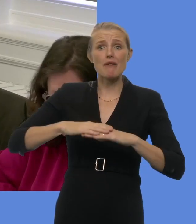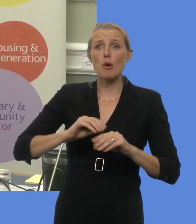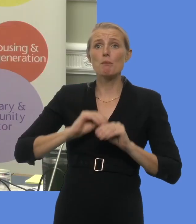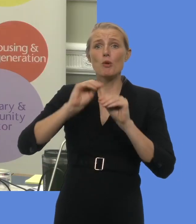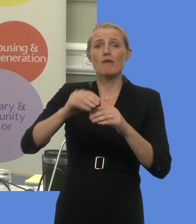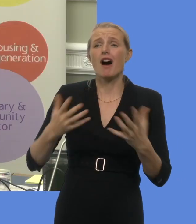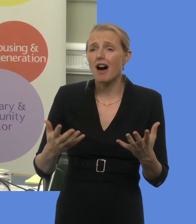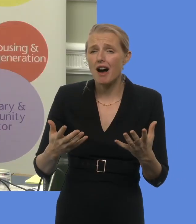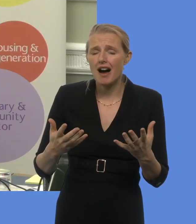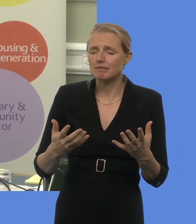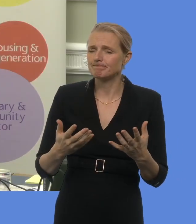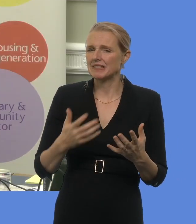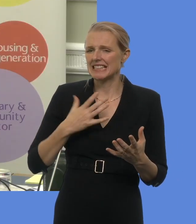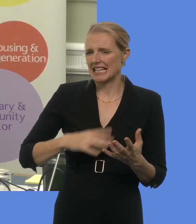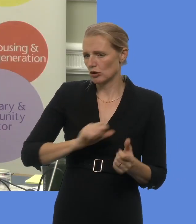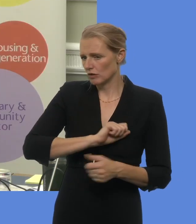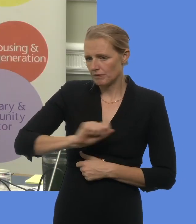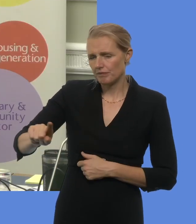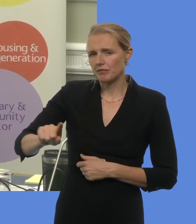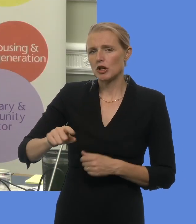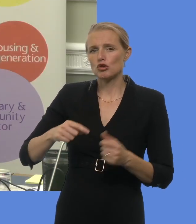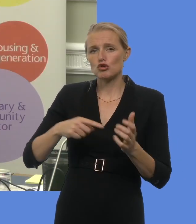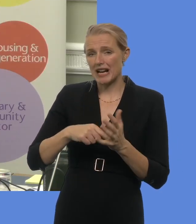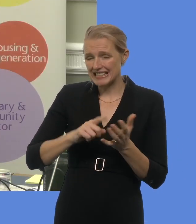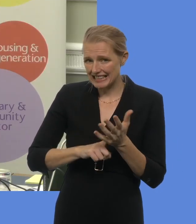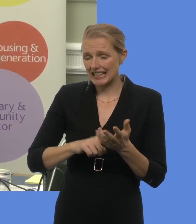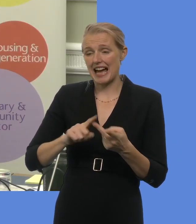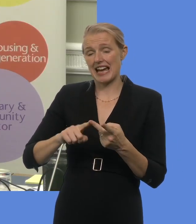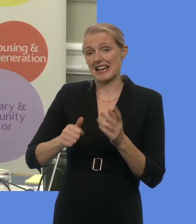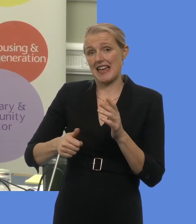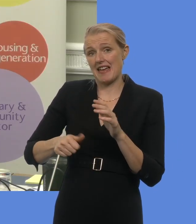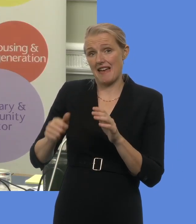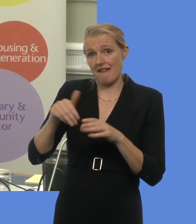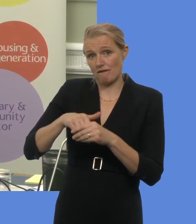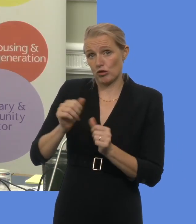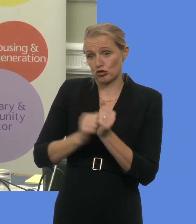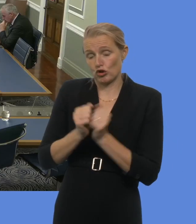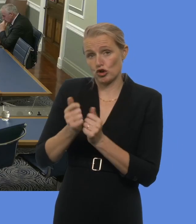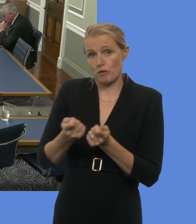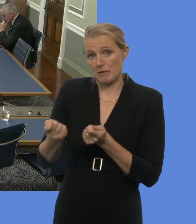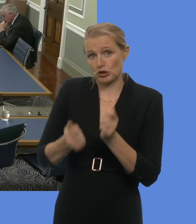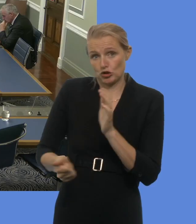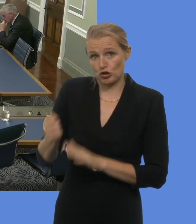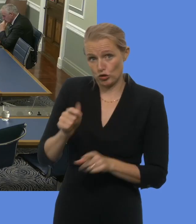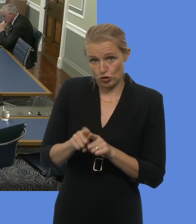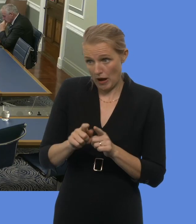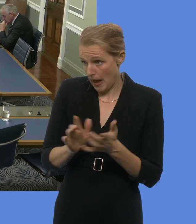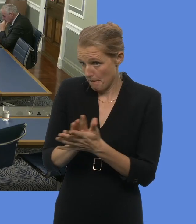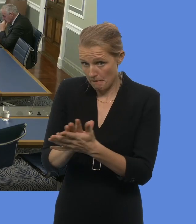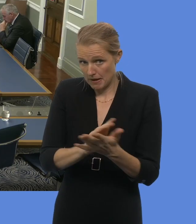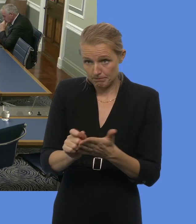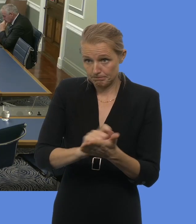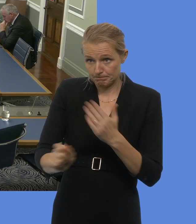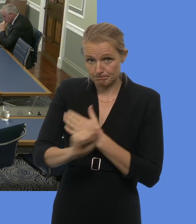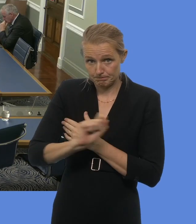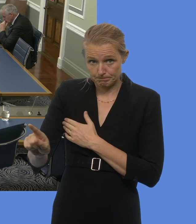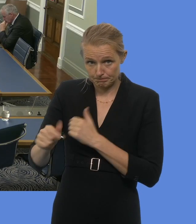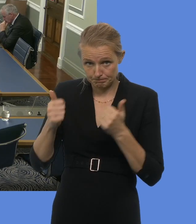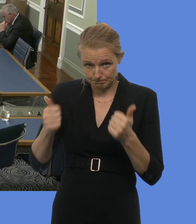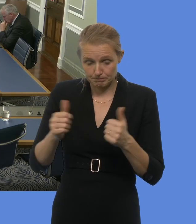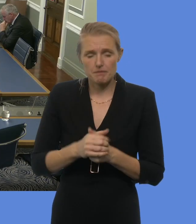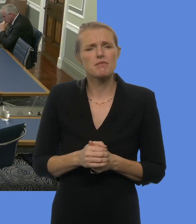for us to, as a committee, to write off to the Infrastructure Minister and ask for that there. Yeah, thank you. Any other follow-up